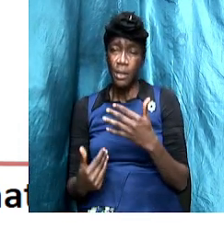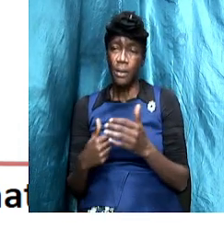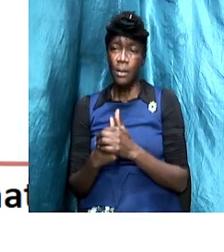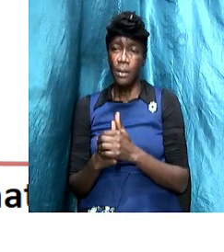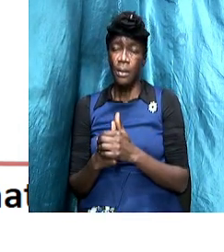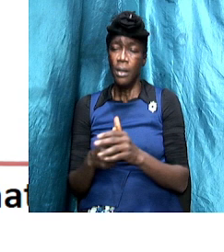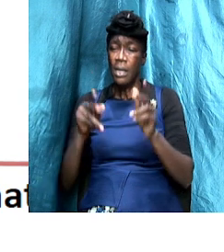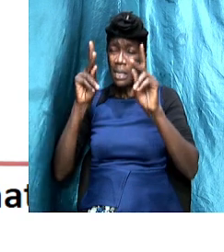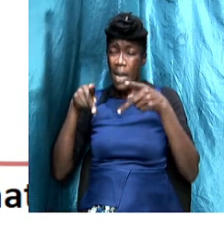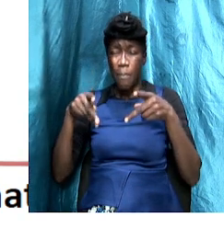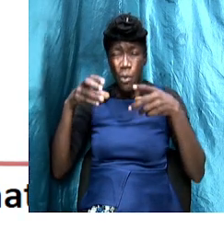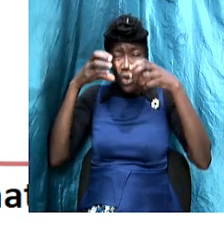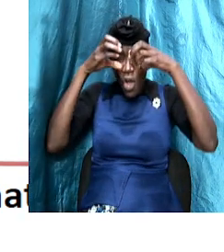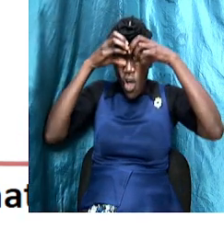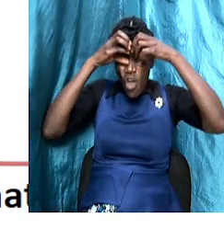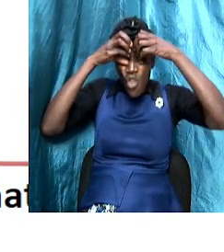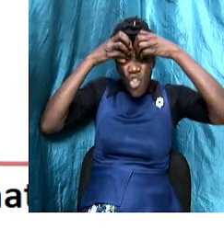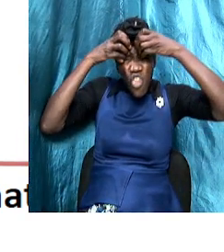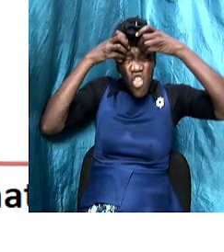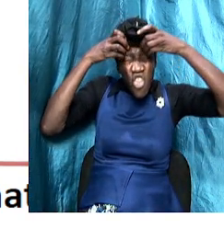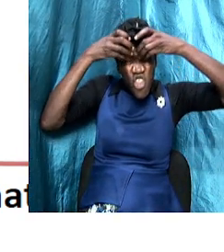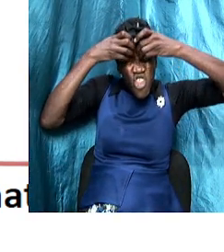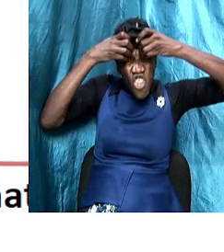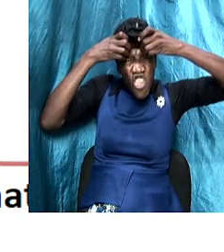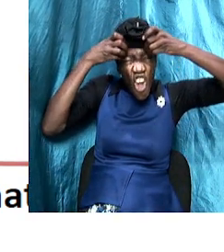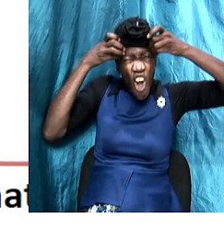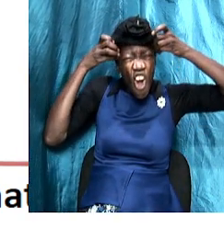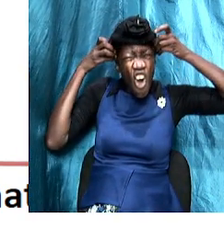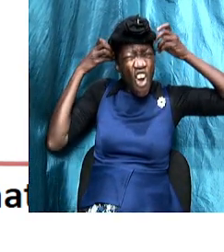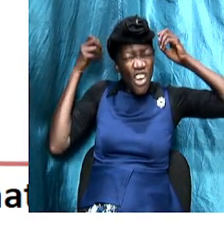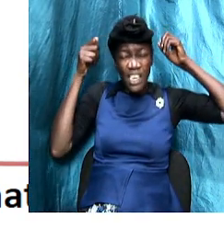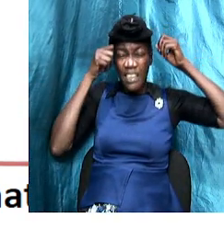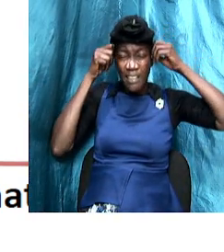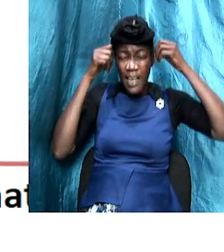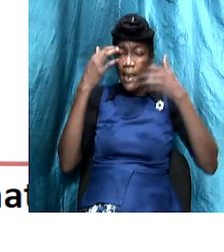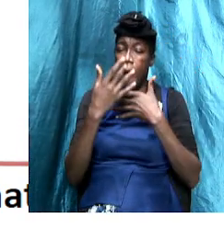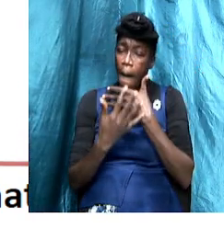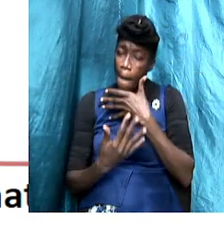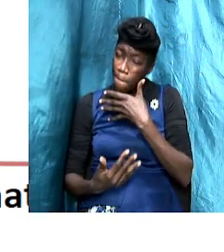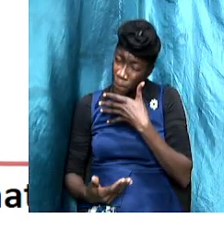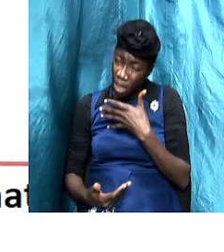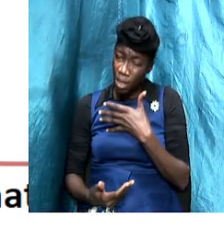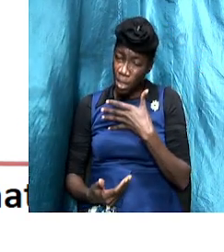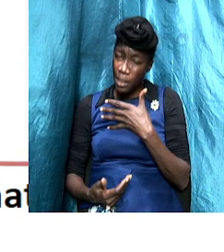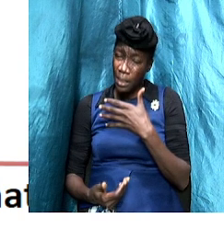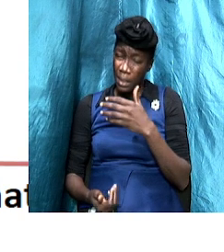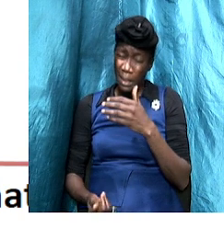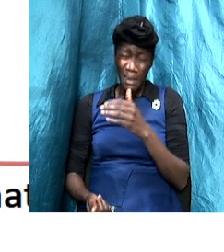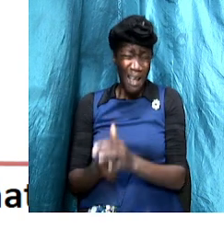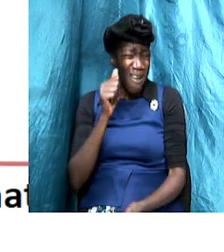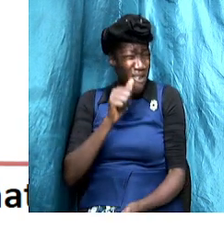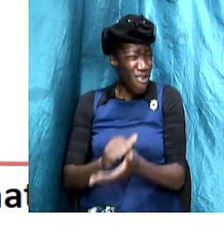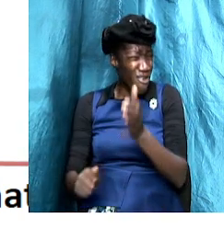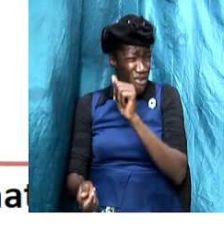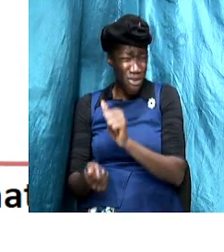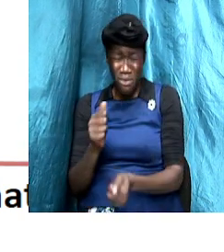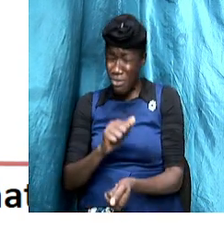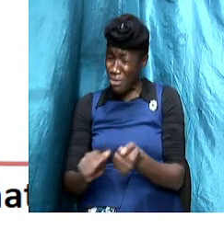They put thorns on his head and blood run. They put nails in his hands and blood run. They whip his back.